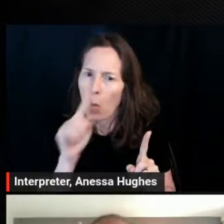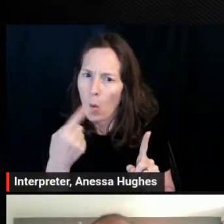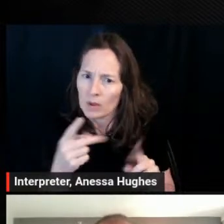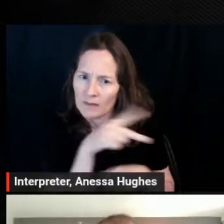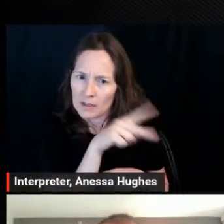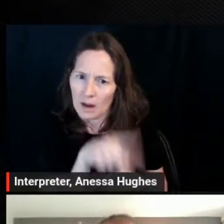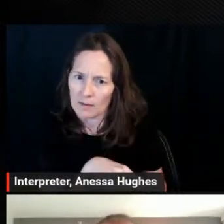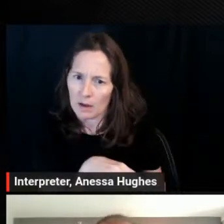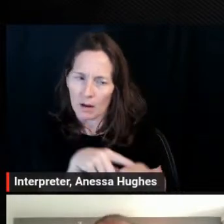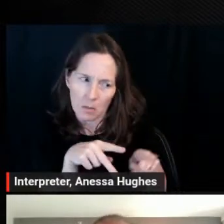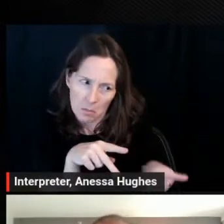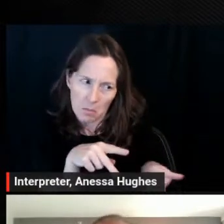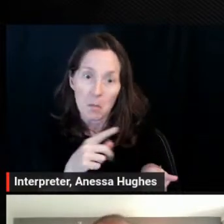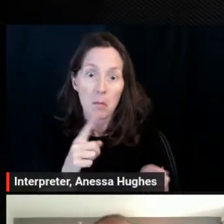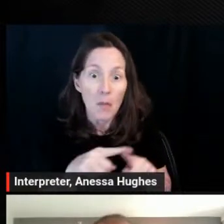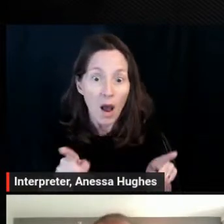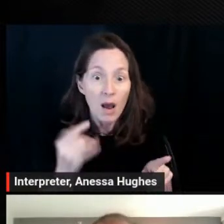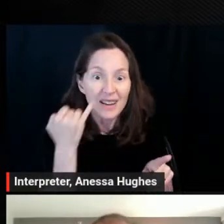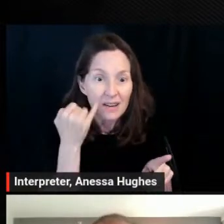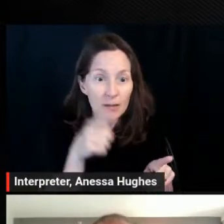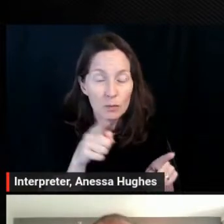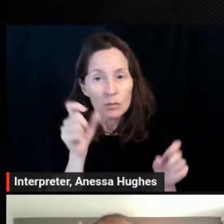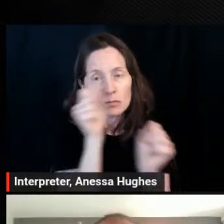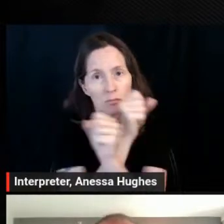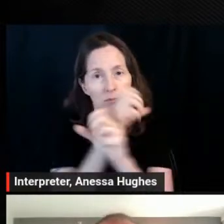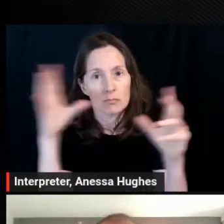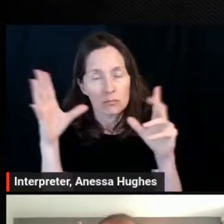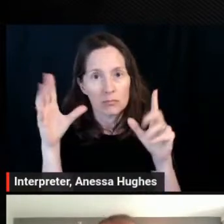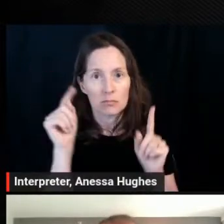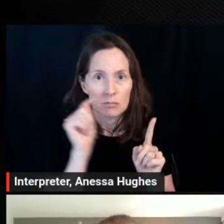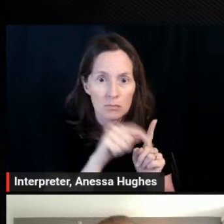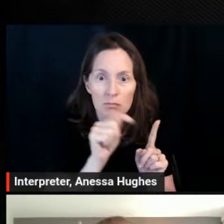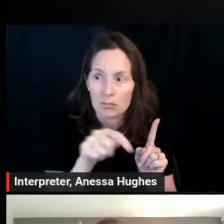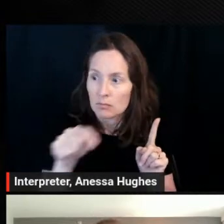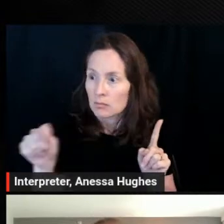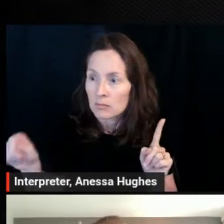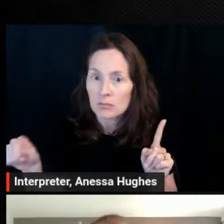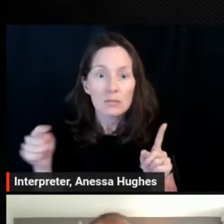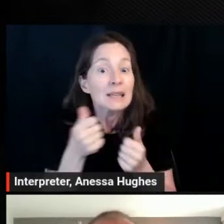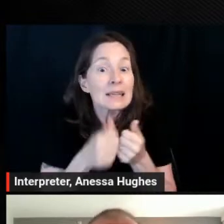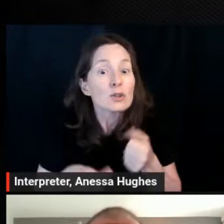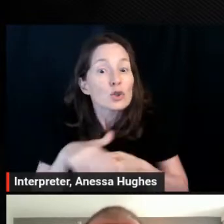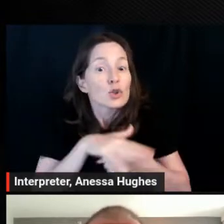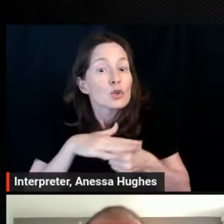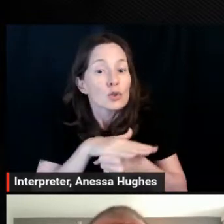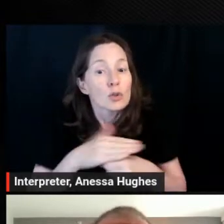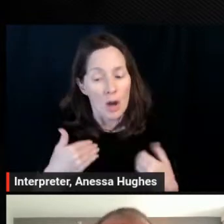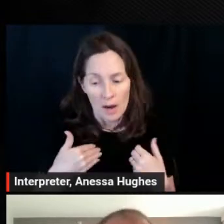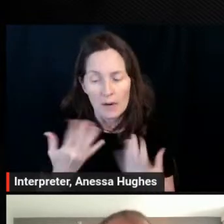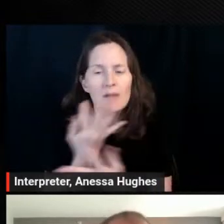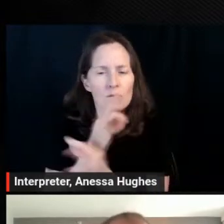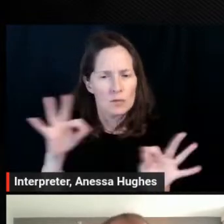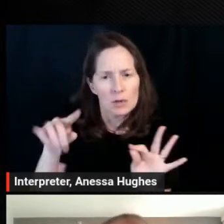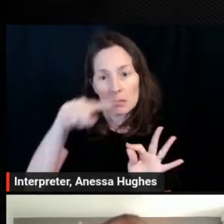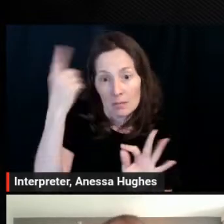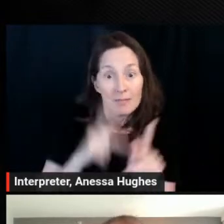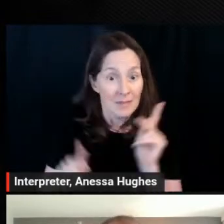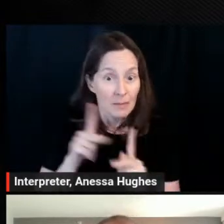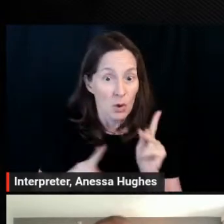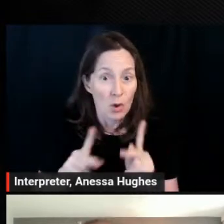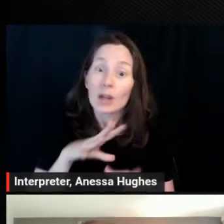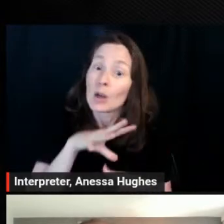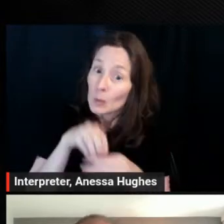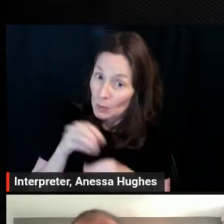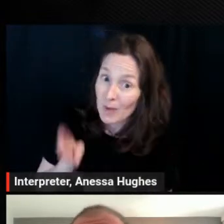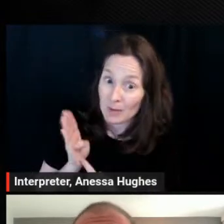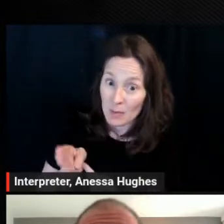every town or city in our region with a free Black population, so that would include Baltimore City. If